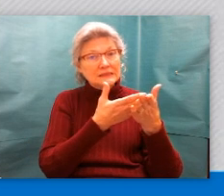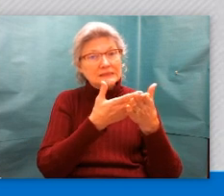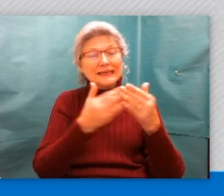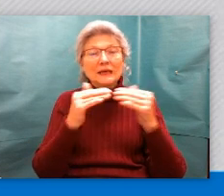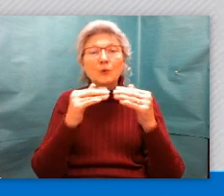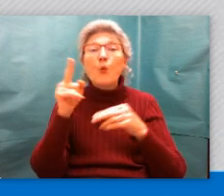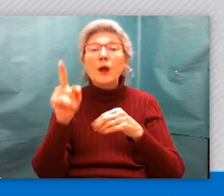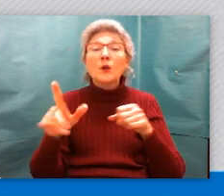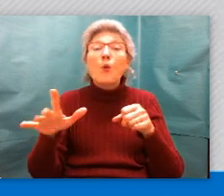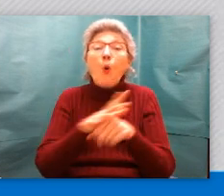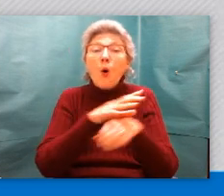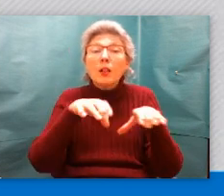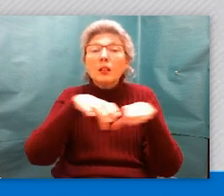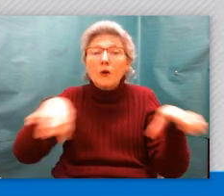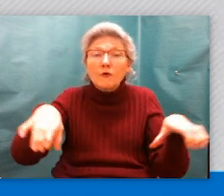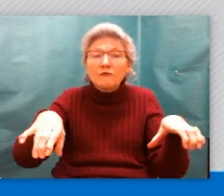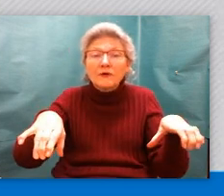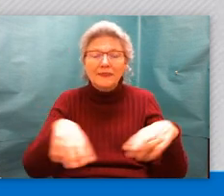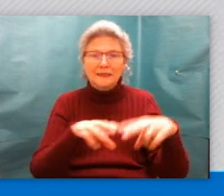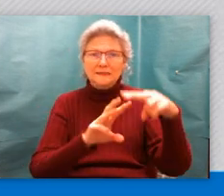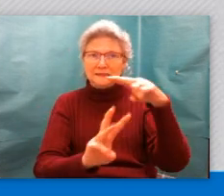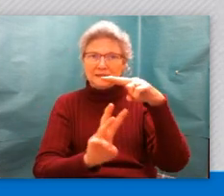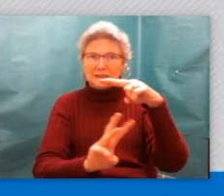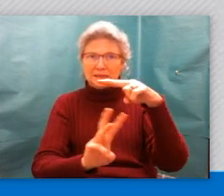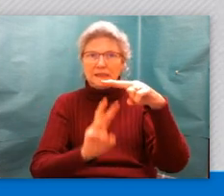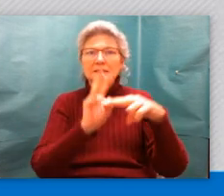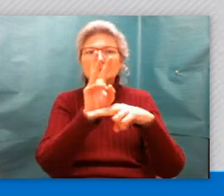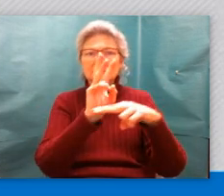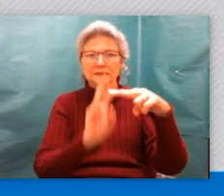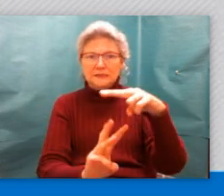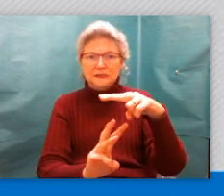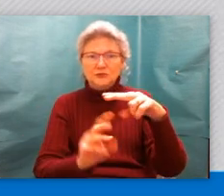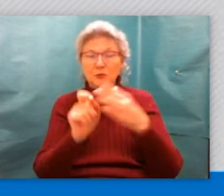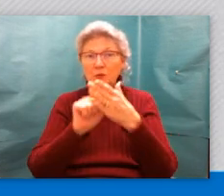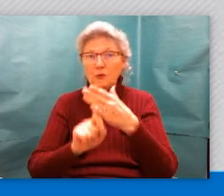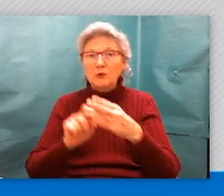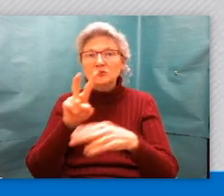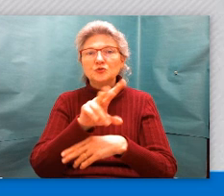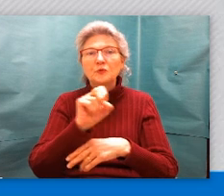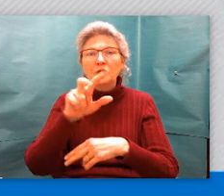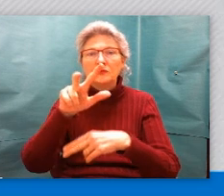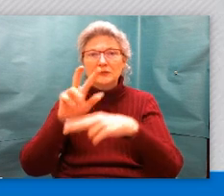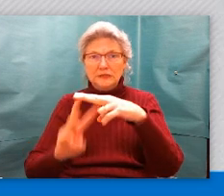in this case, when we rewrote 2 3/6 as a number greater